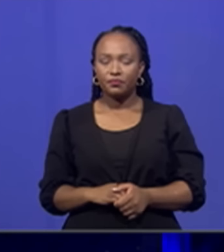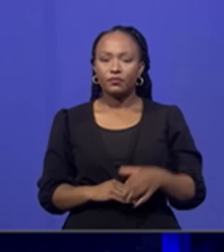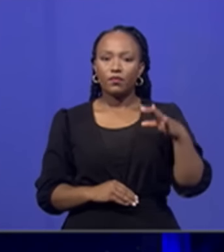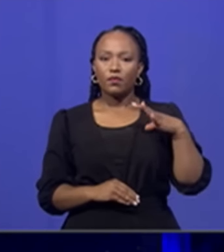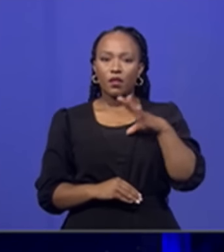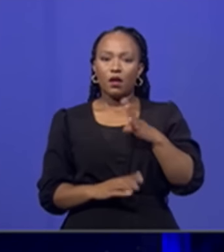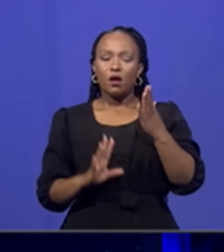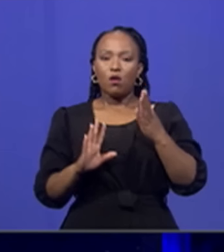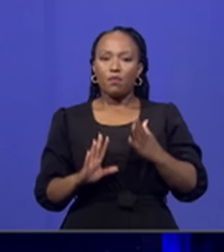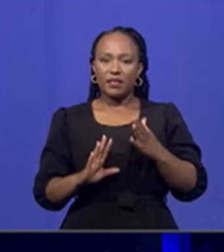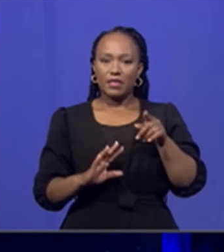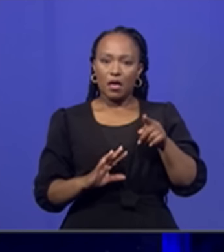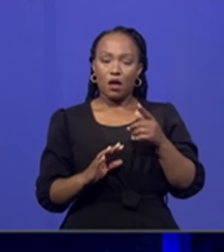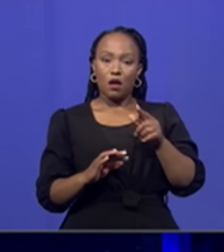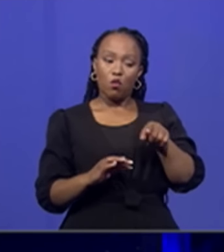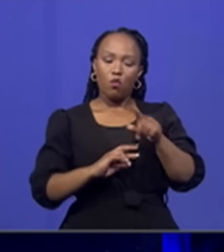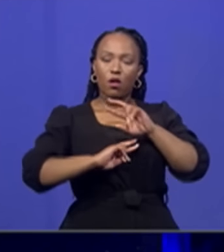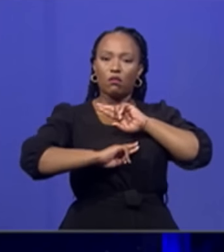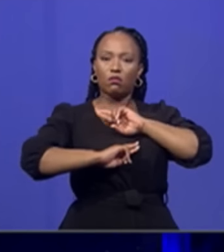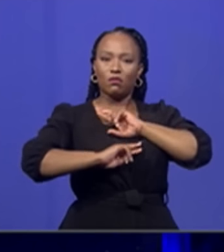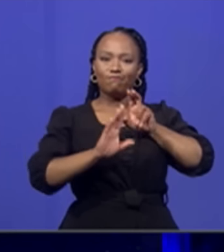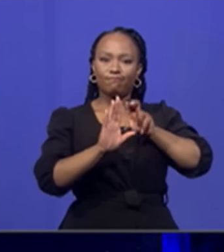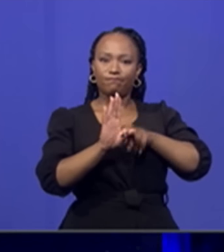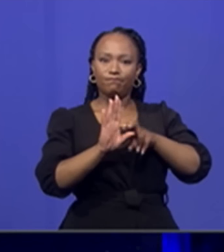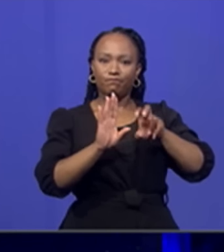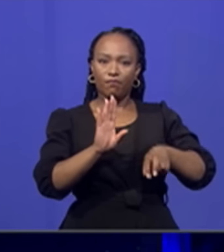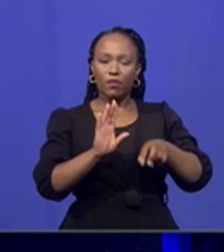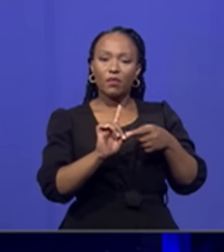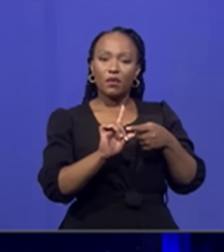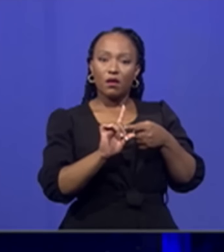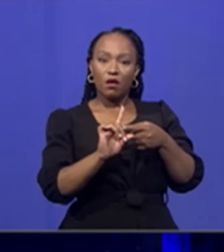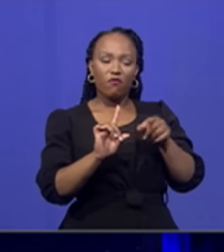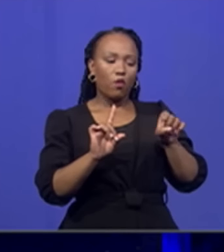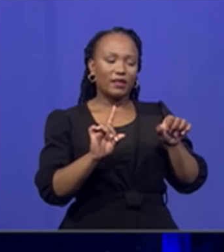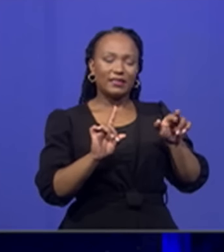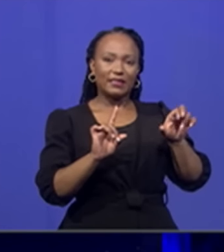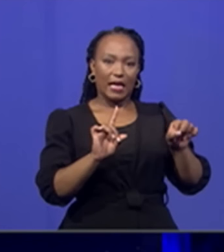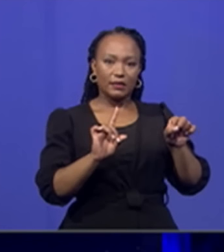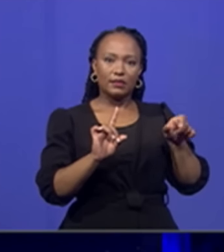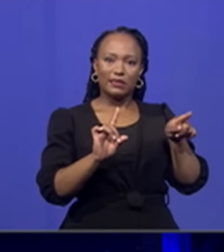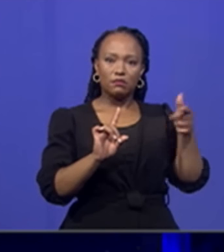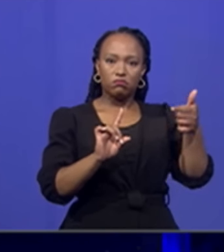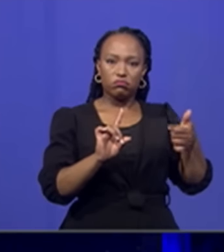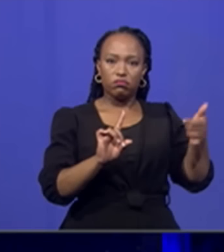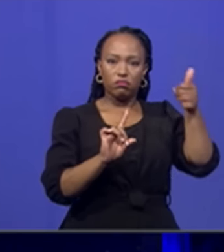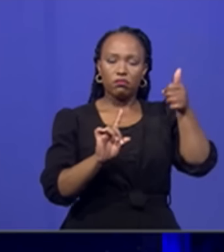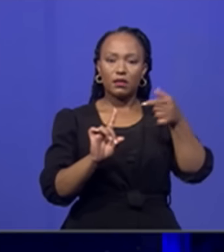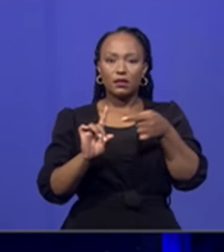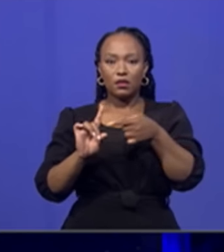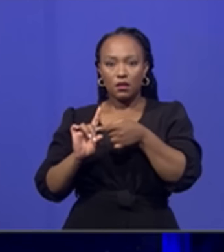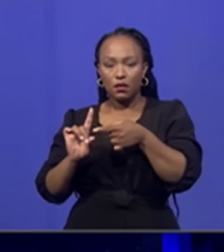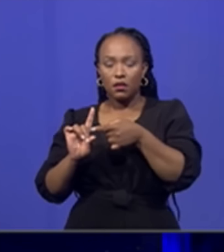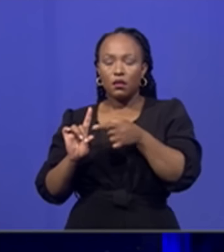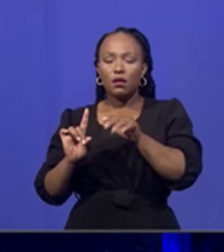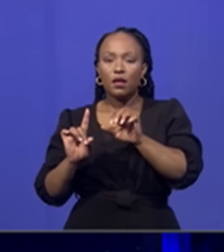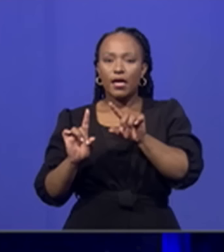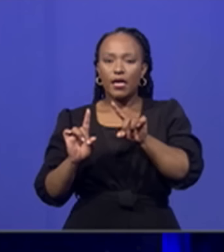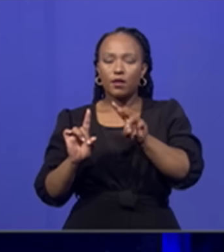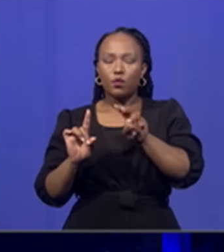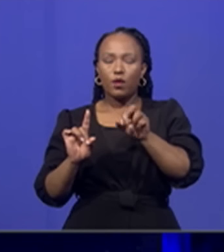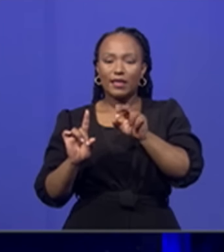Mokomishenara ya beha meja fatshe wa SARS ngaka Edward Kisvater o re diphephetso tsa oli ho tswa dinaheng tse botjhabela bo hare di